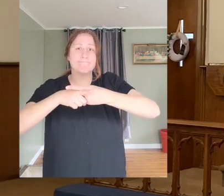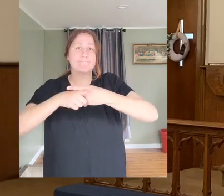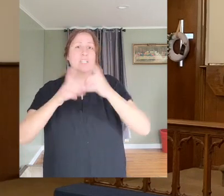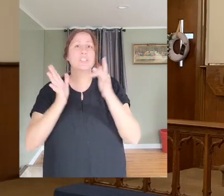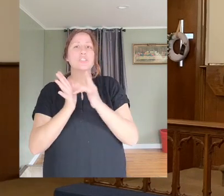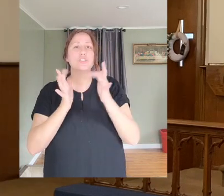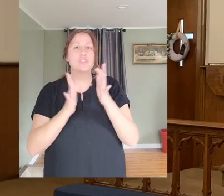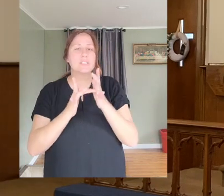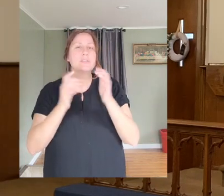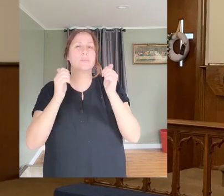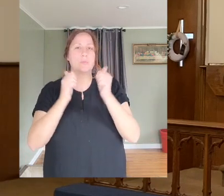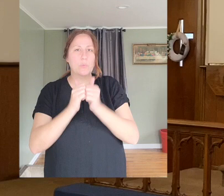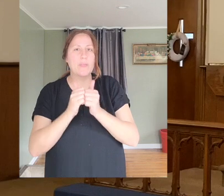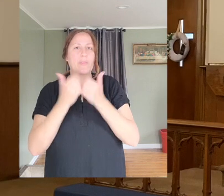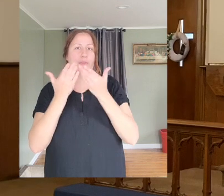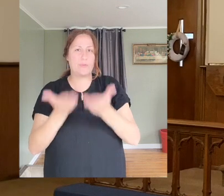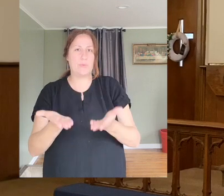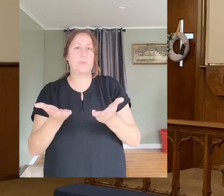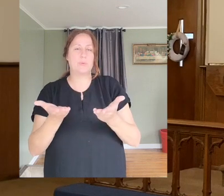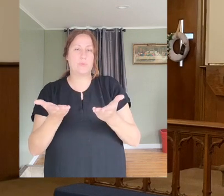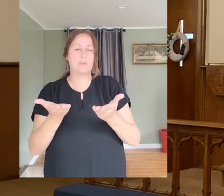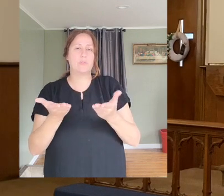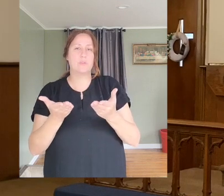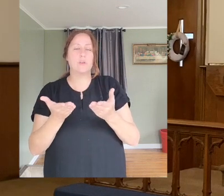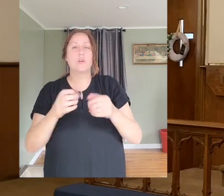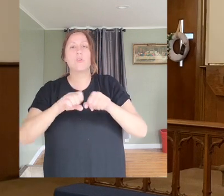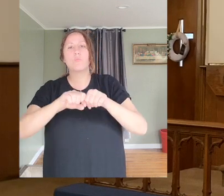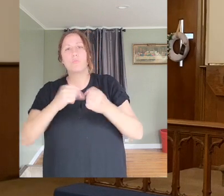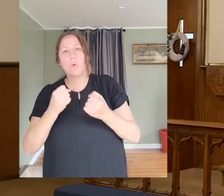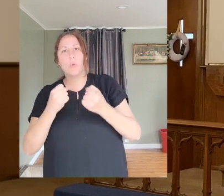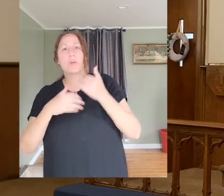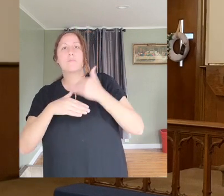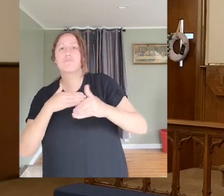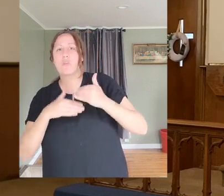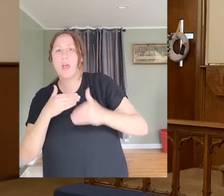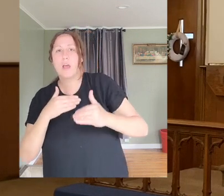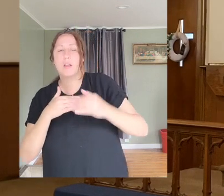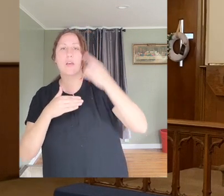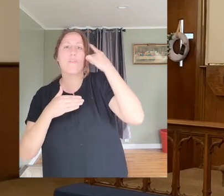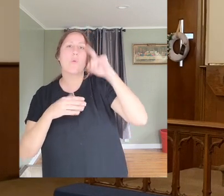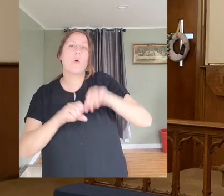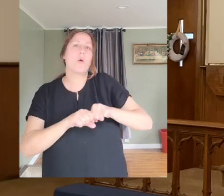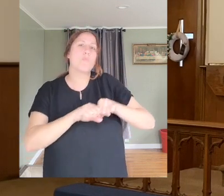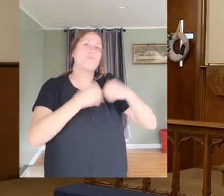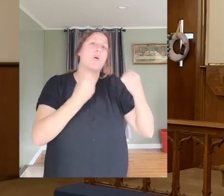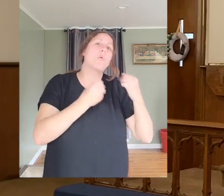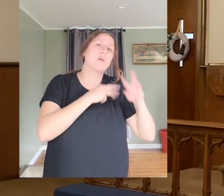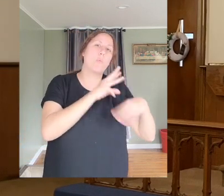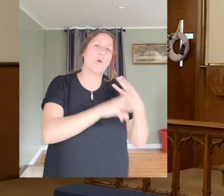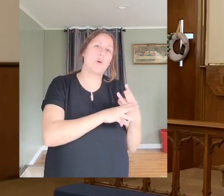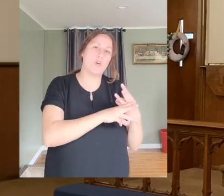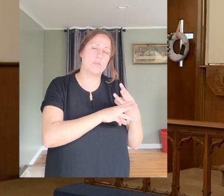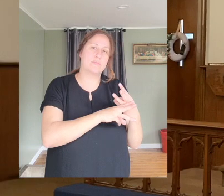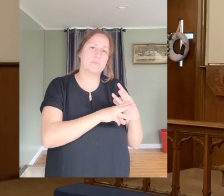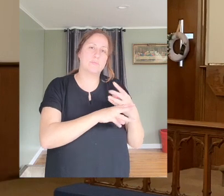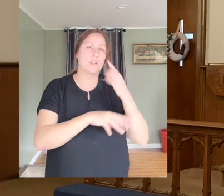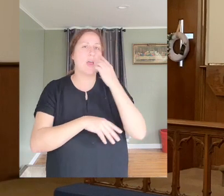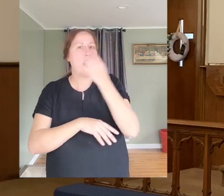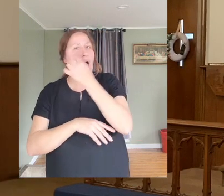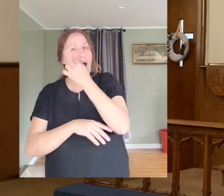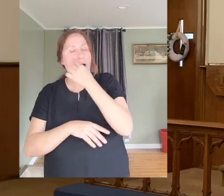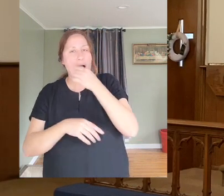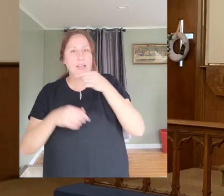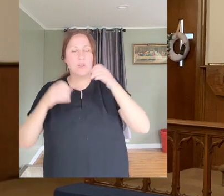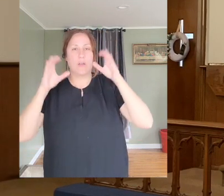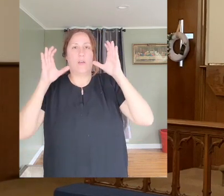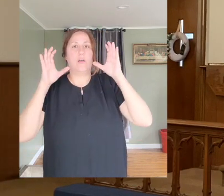is there. Broken bread for a broken world, with eyes opened to